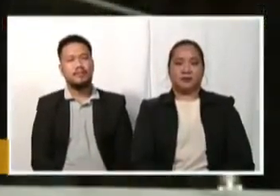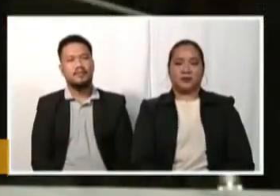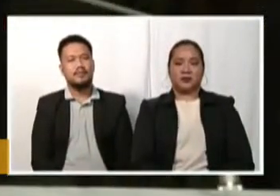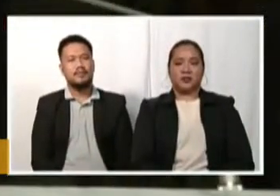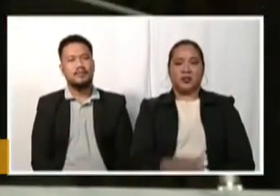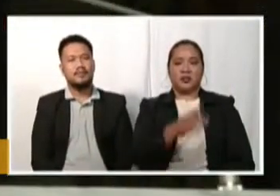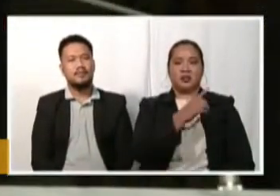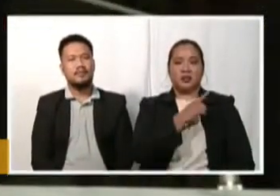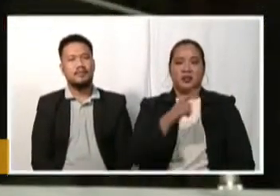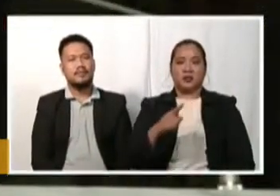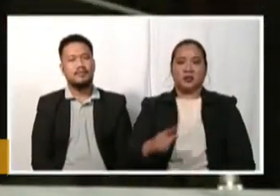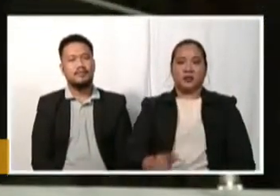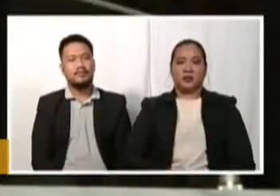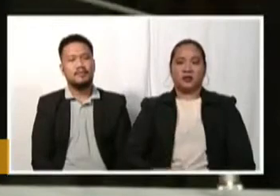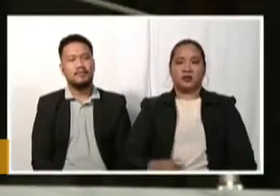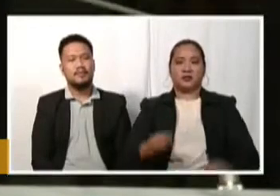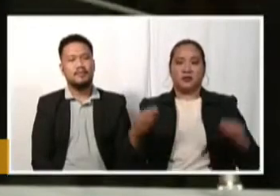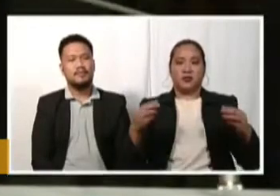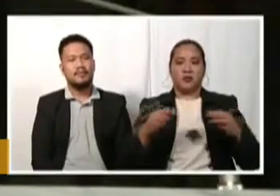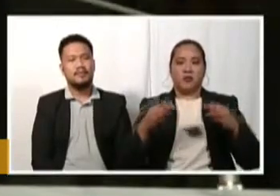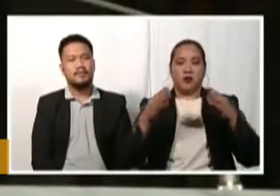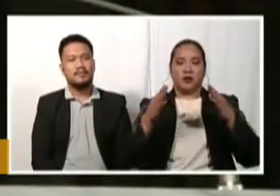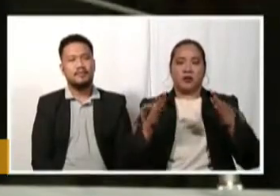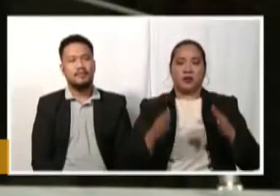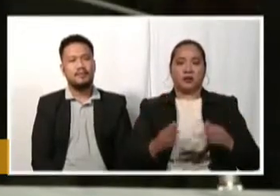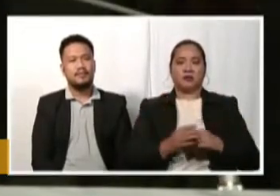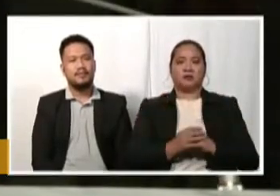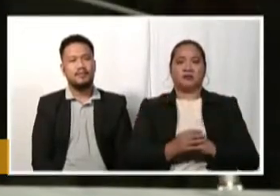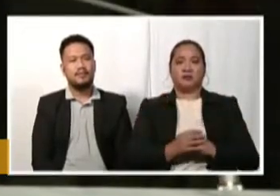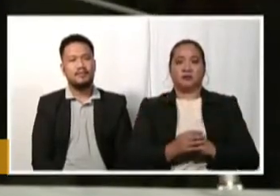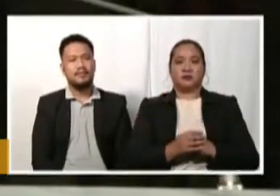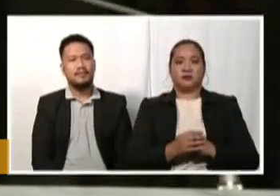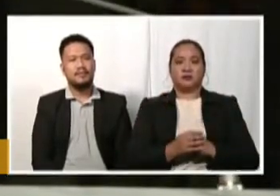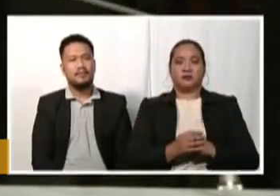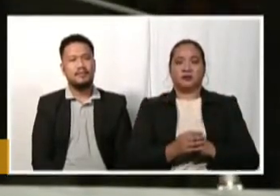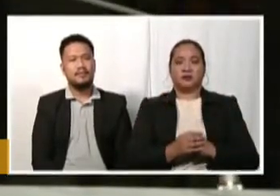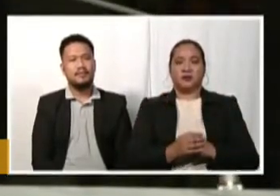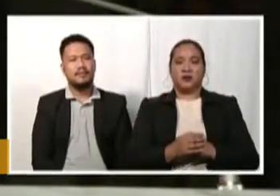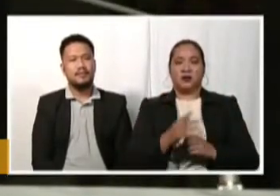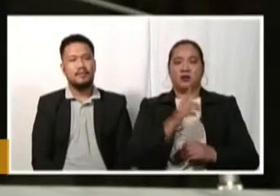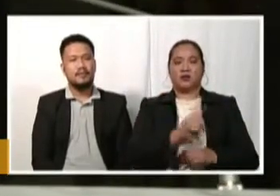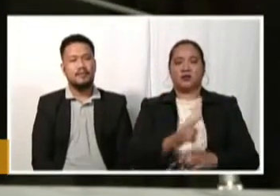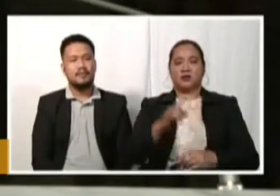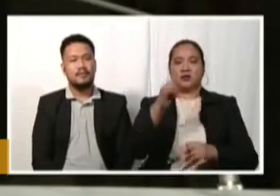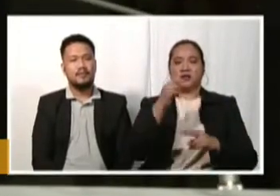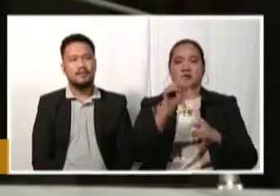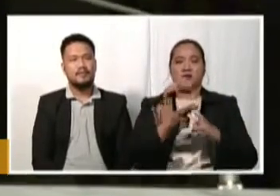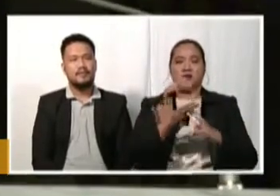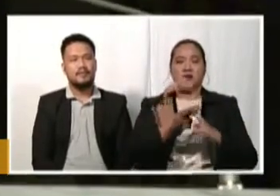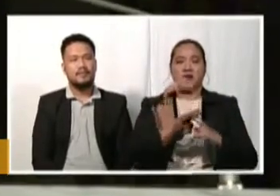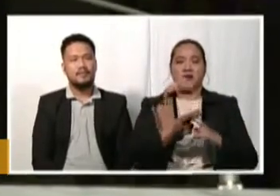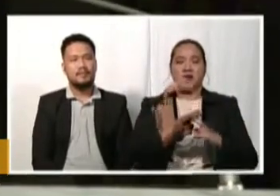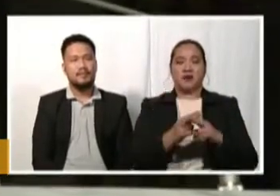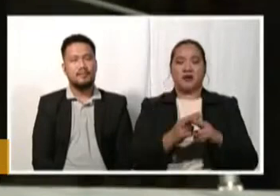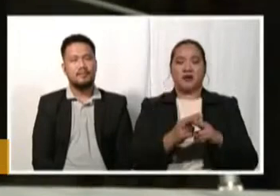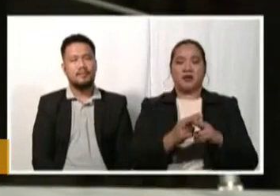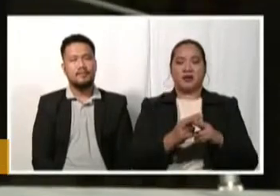The Lord is a warrior. Lord is his name.